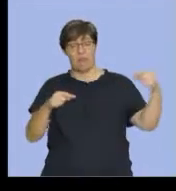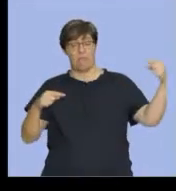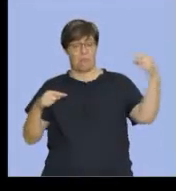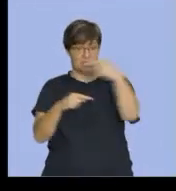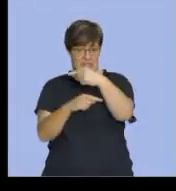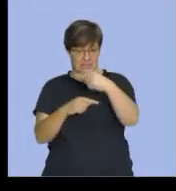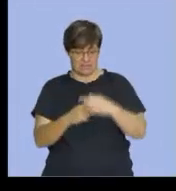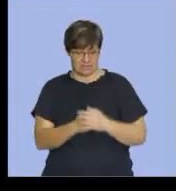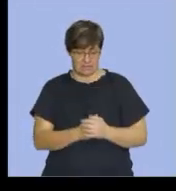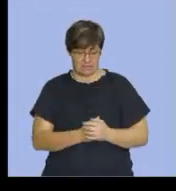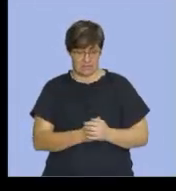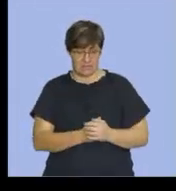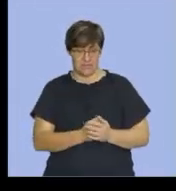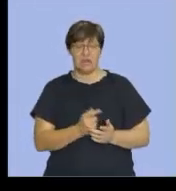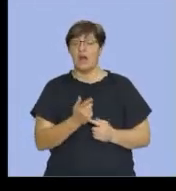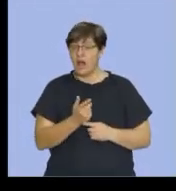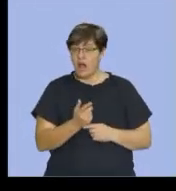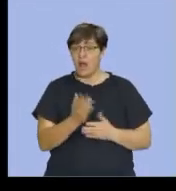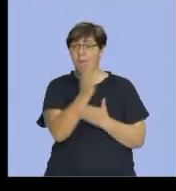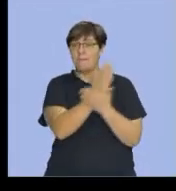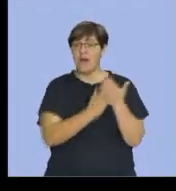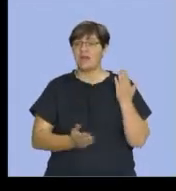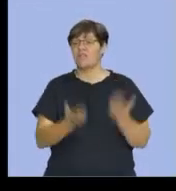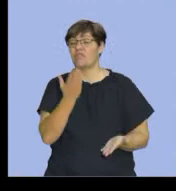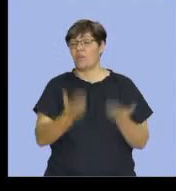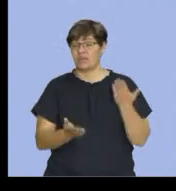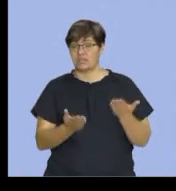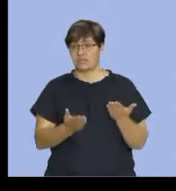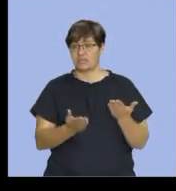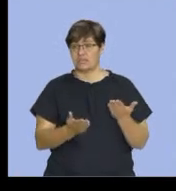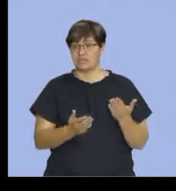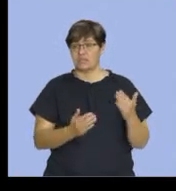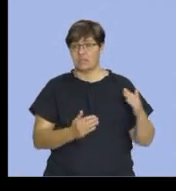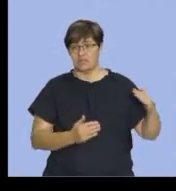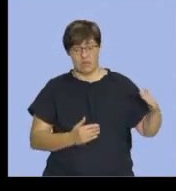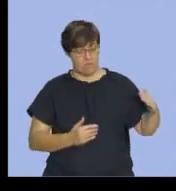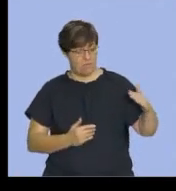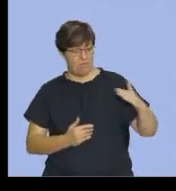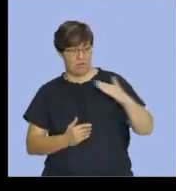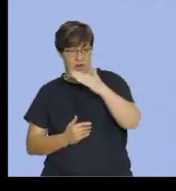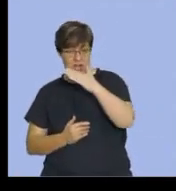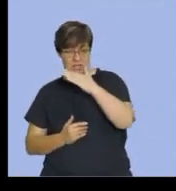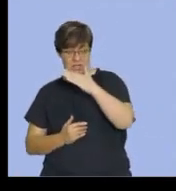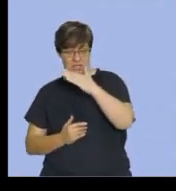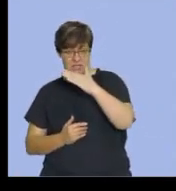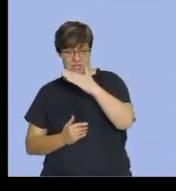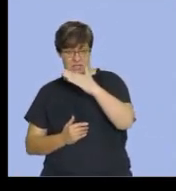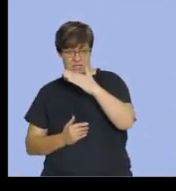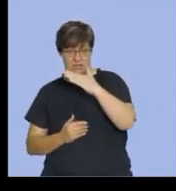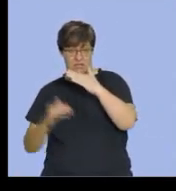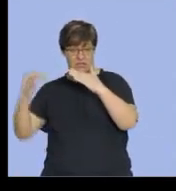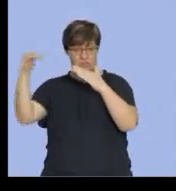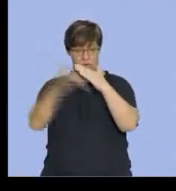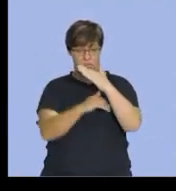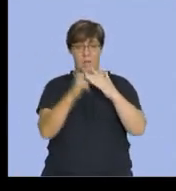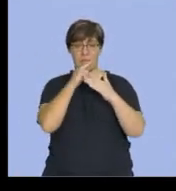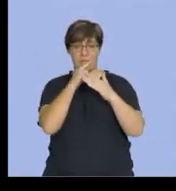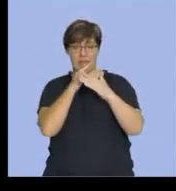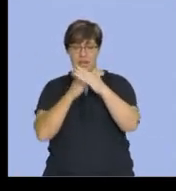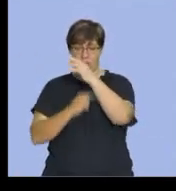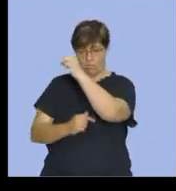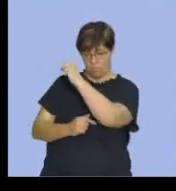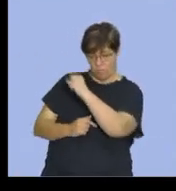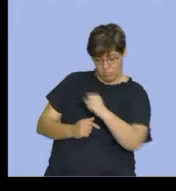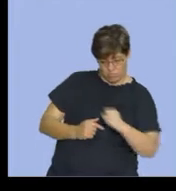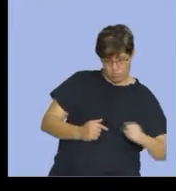So part of weight is parallel to the slope. That part is what pulls it down